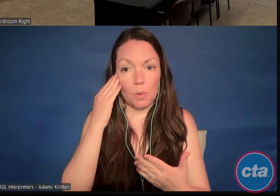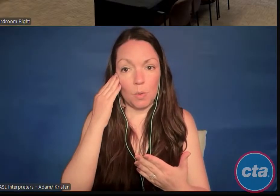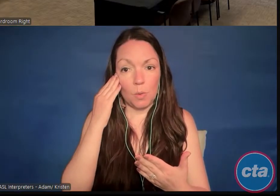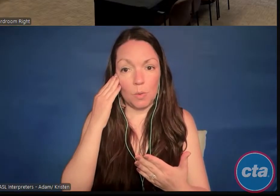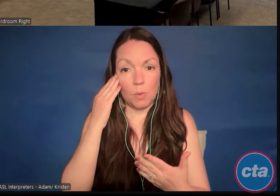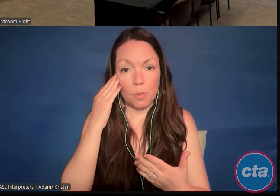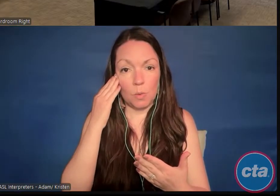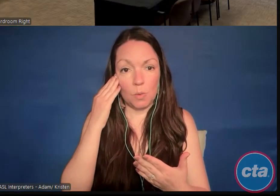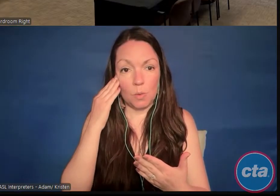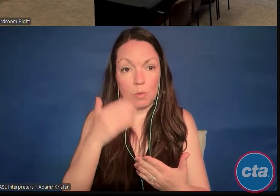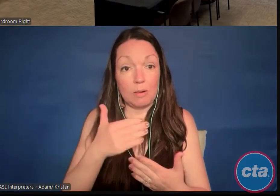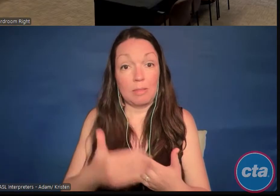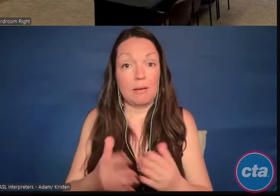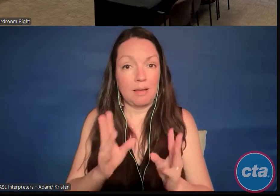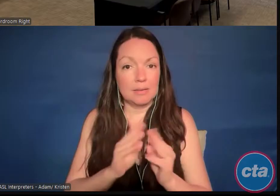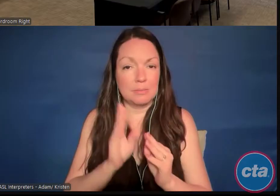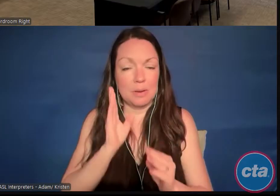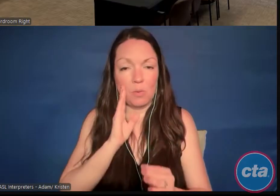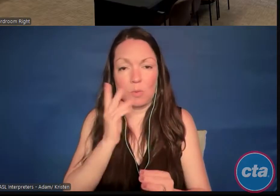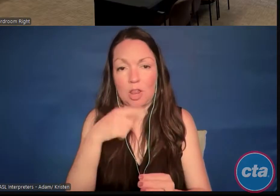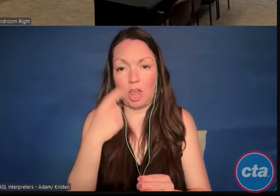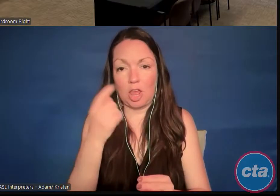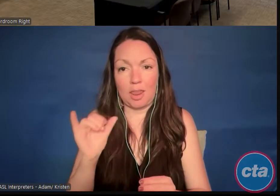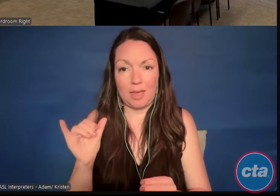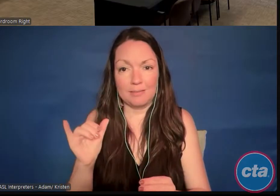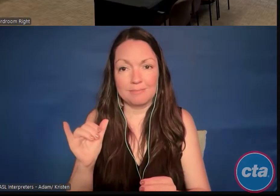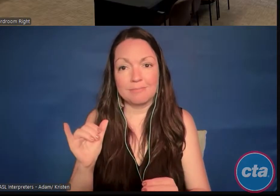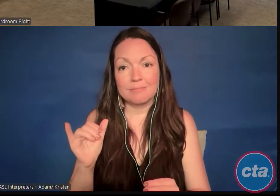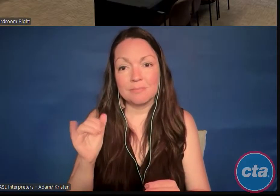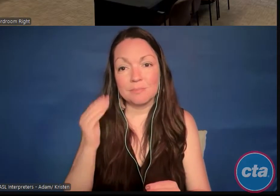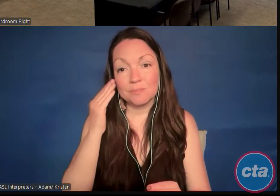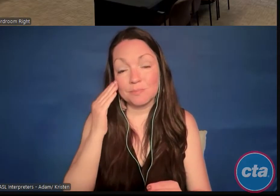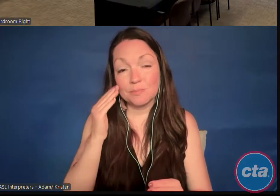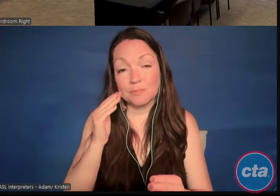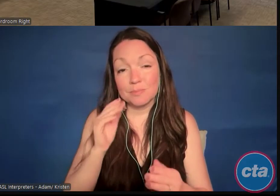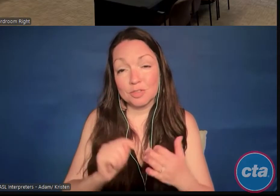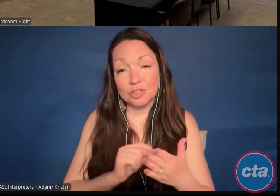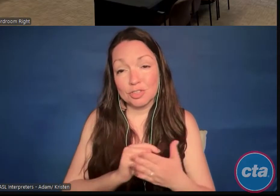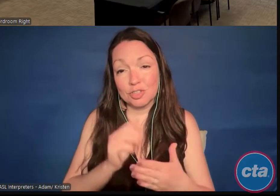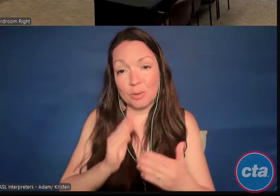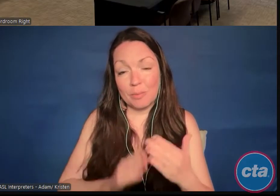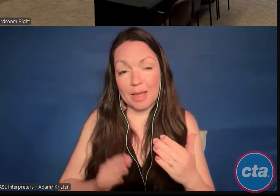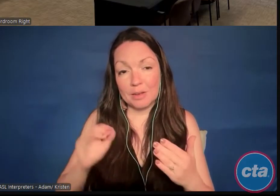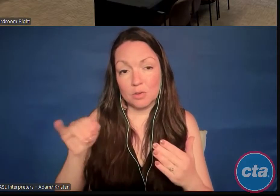meeting will look like. Saying that our term is June 30th.